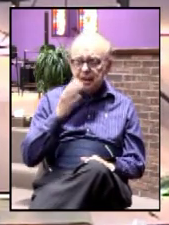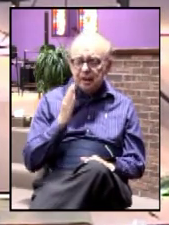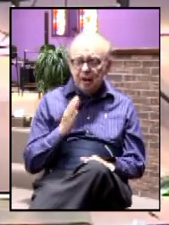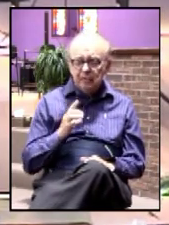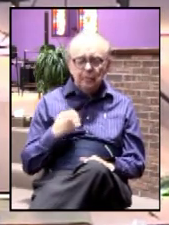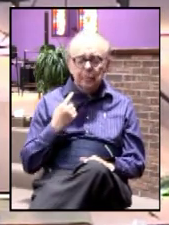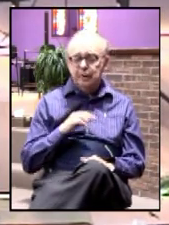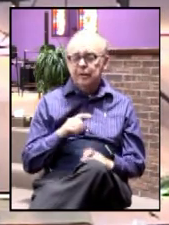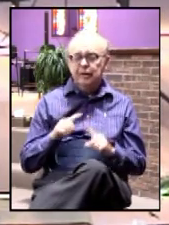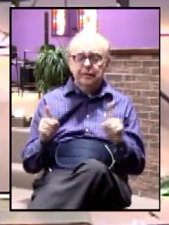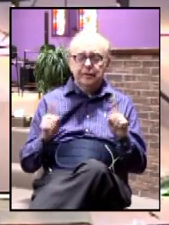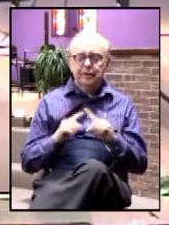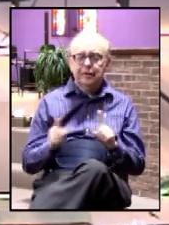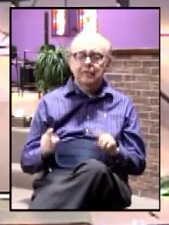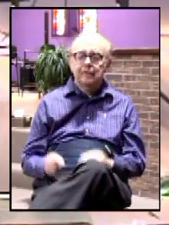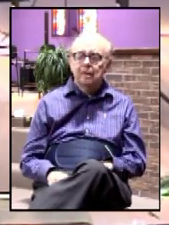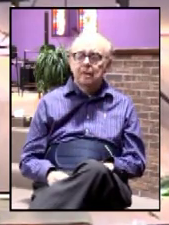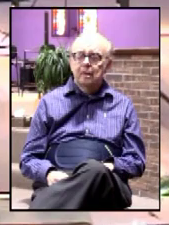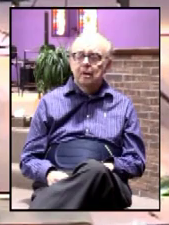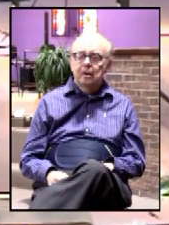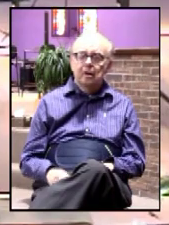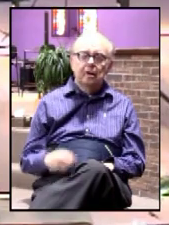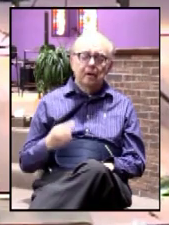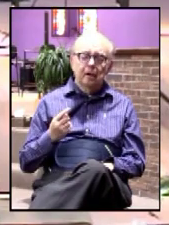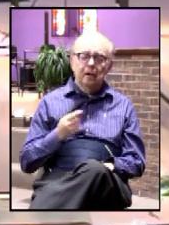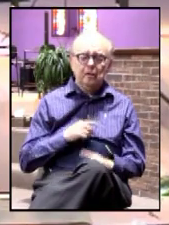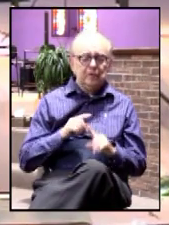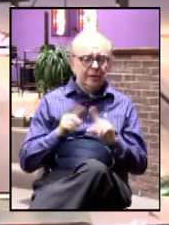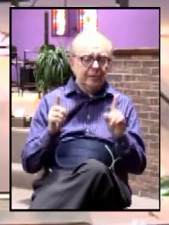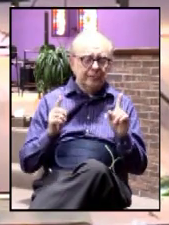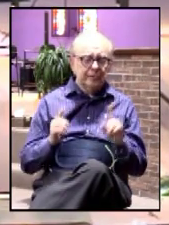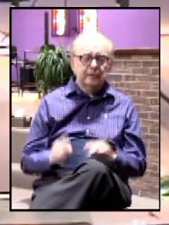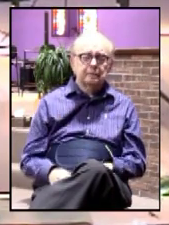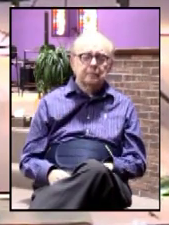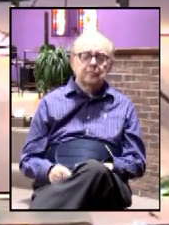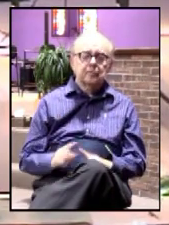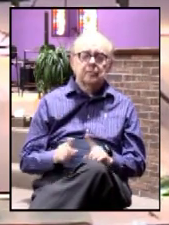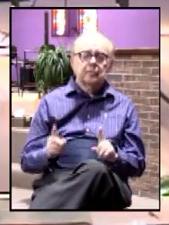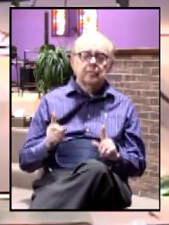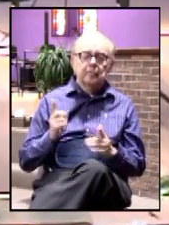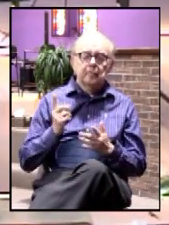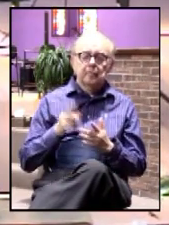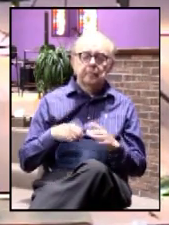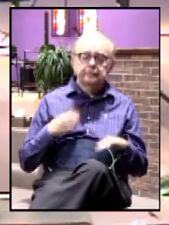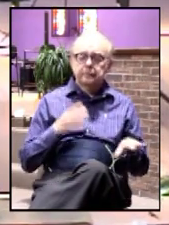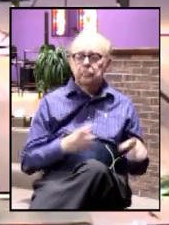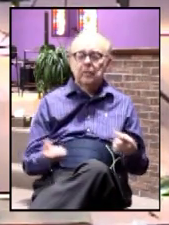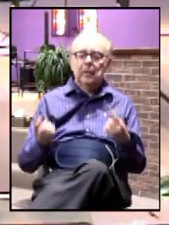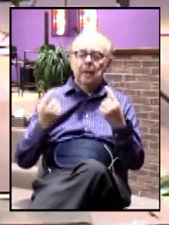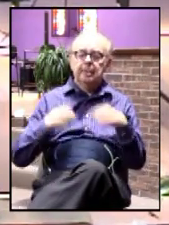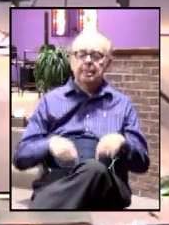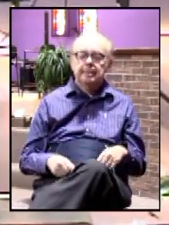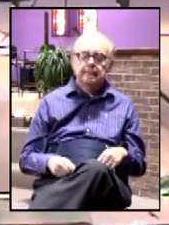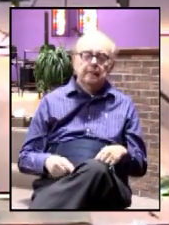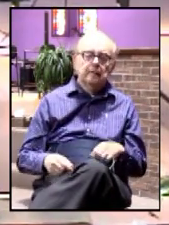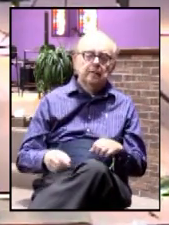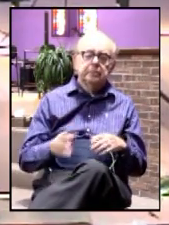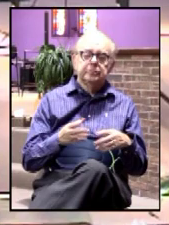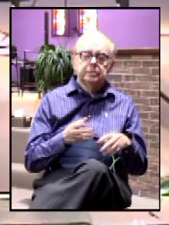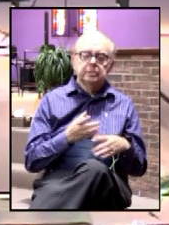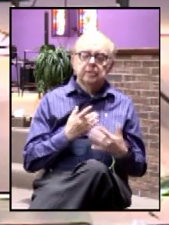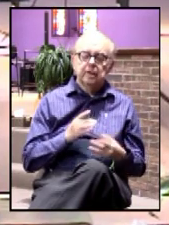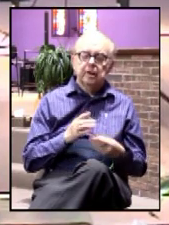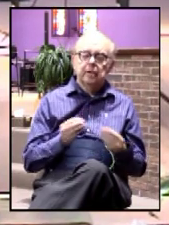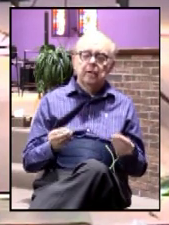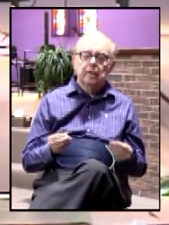God. We're different. But what we do is we come here to be kind and